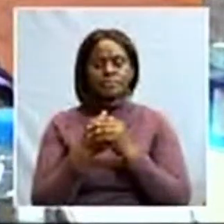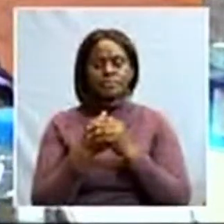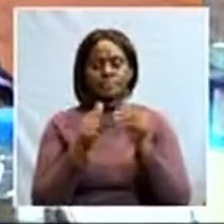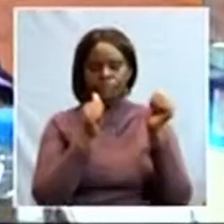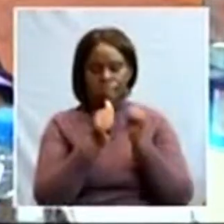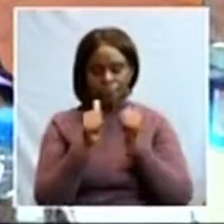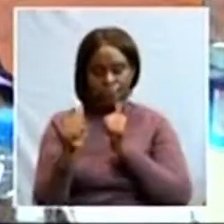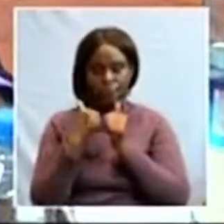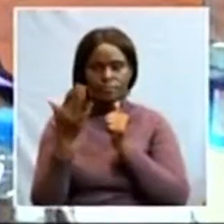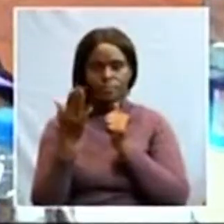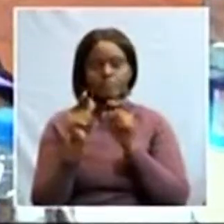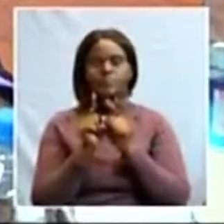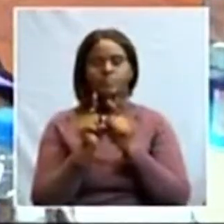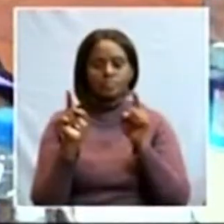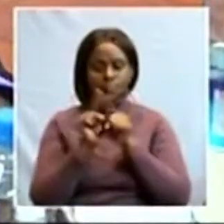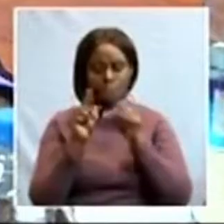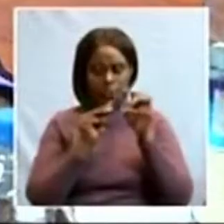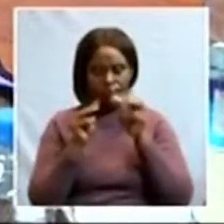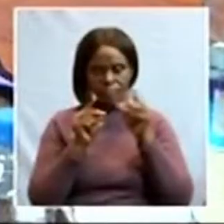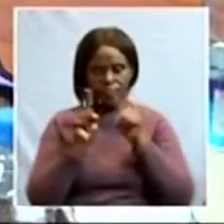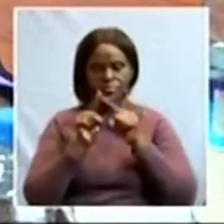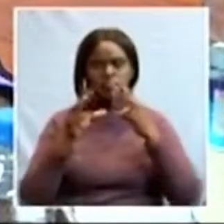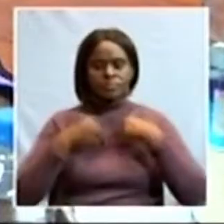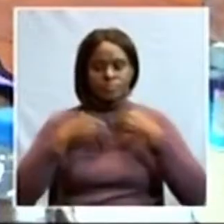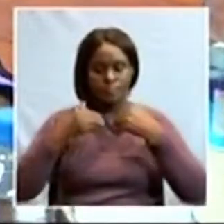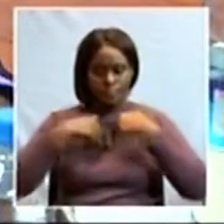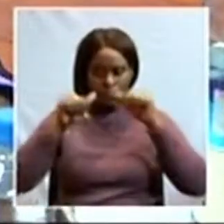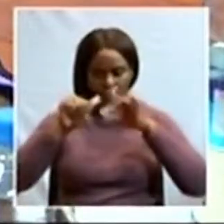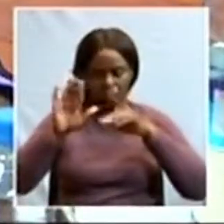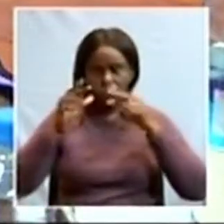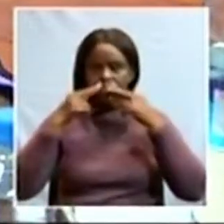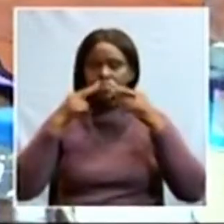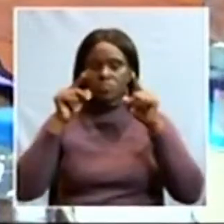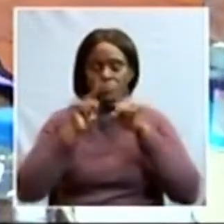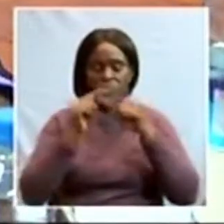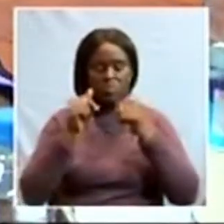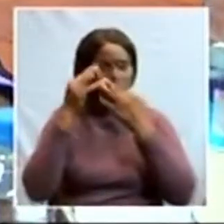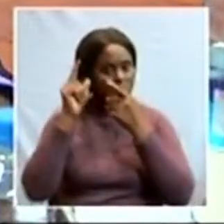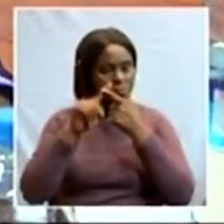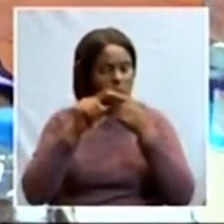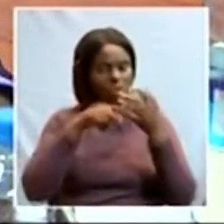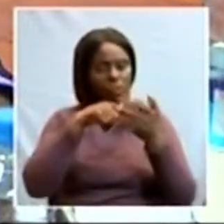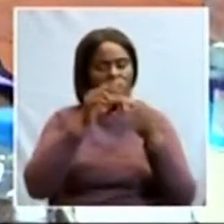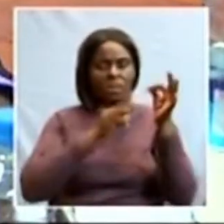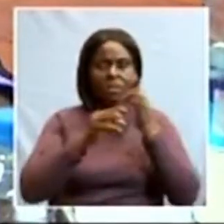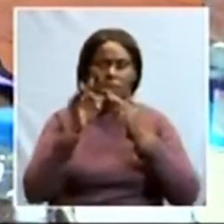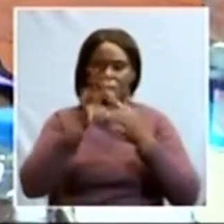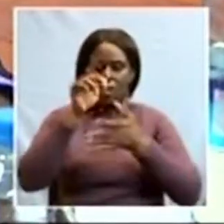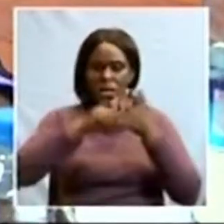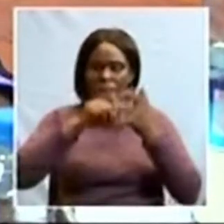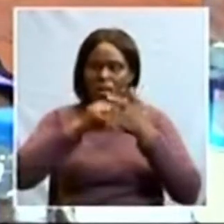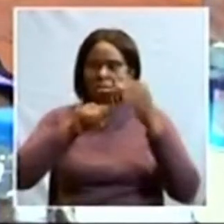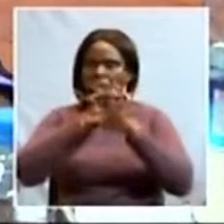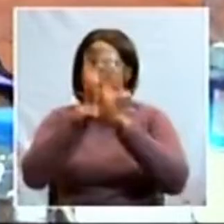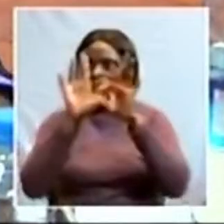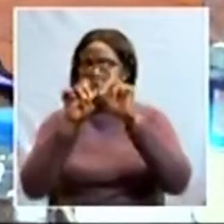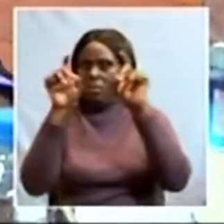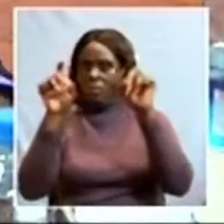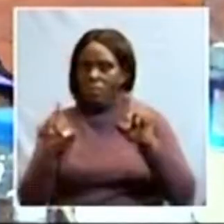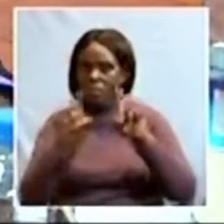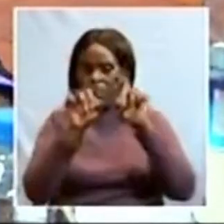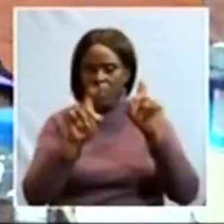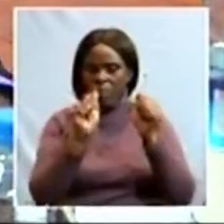Action taken. Management acknowledges the auditor's findings and wish to state that tax clearance certificates